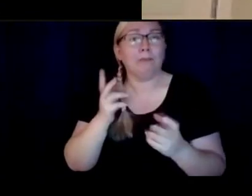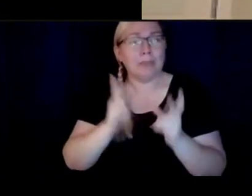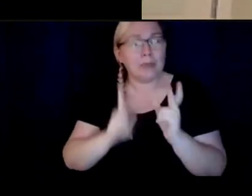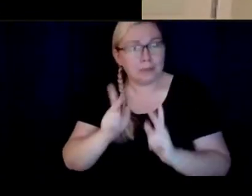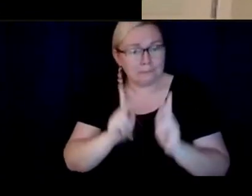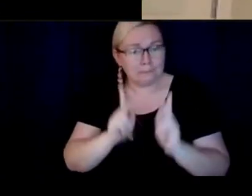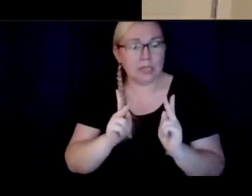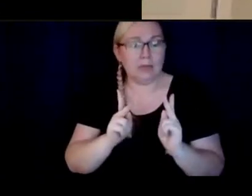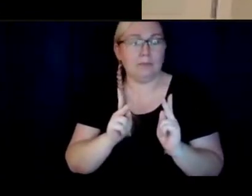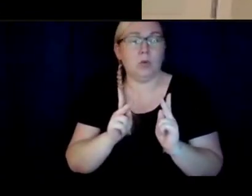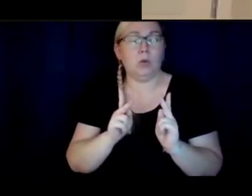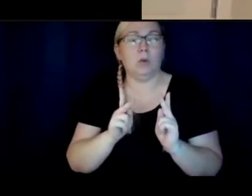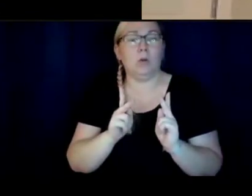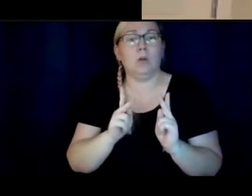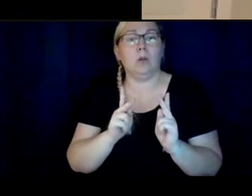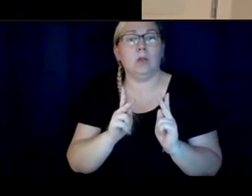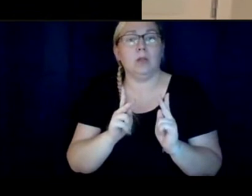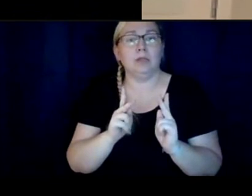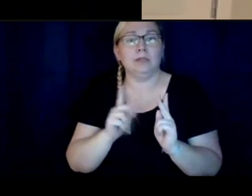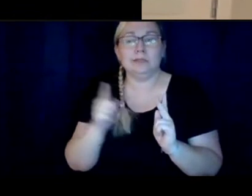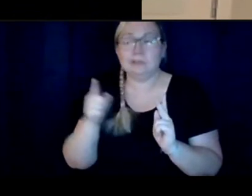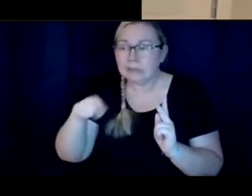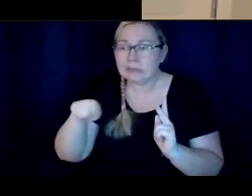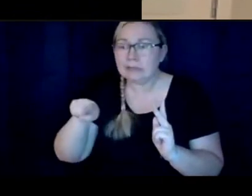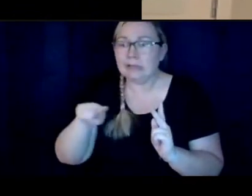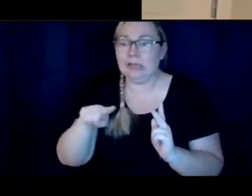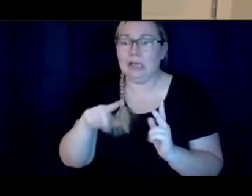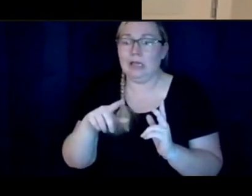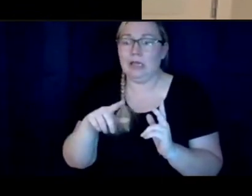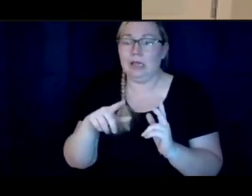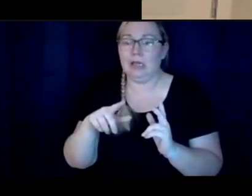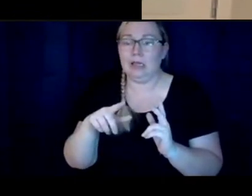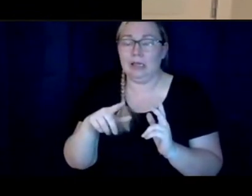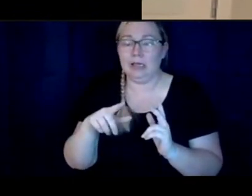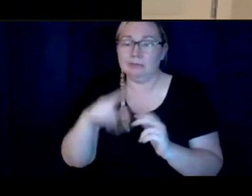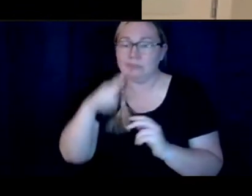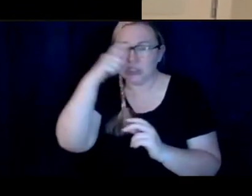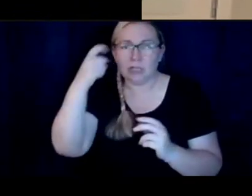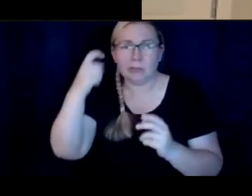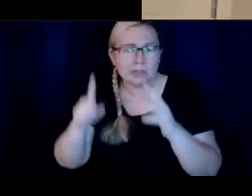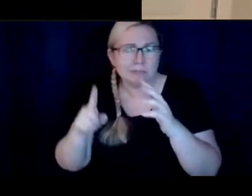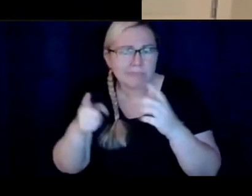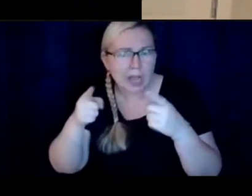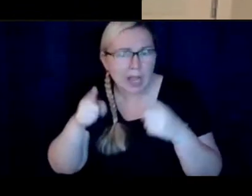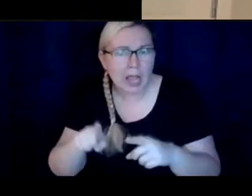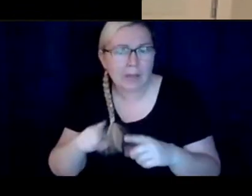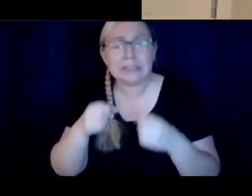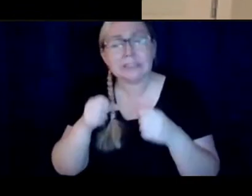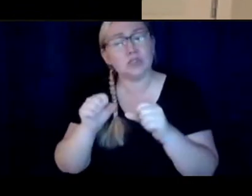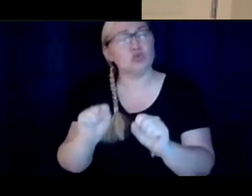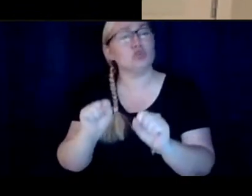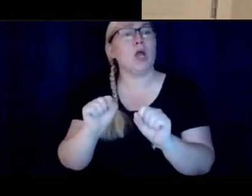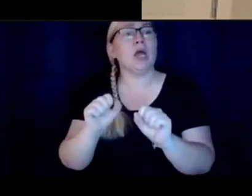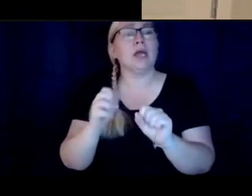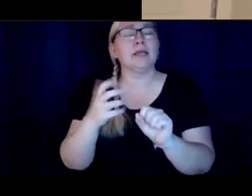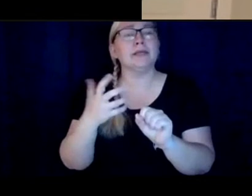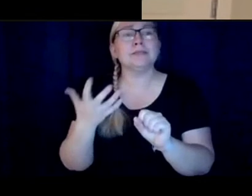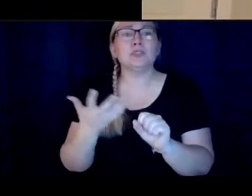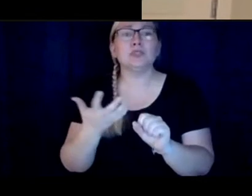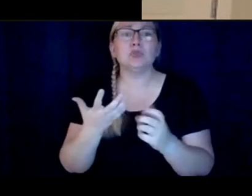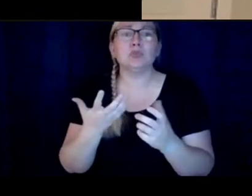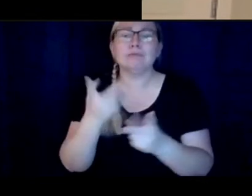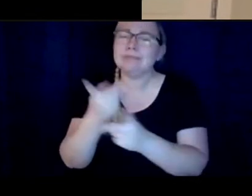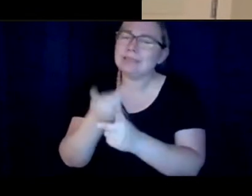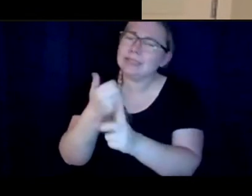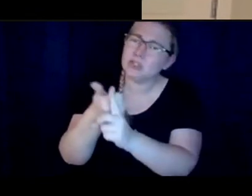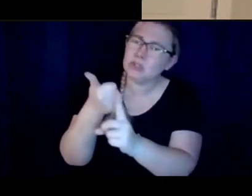people, as they, if the summer comes around, just try to take